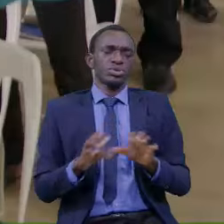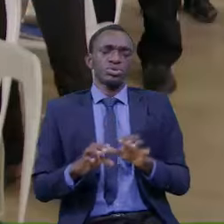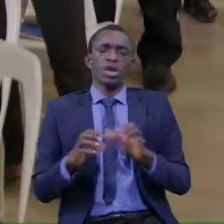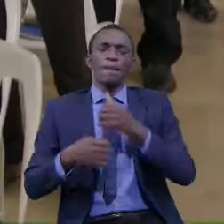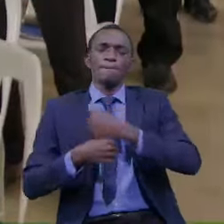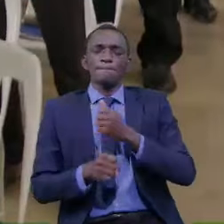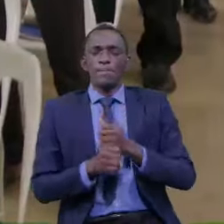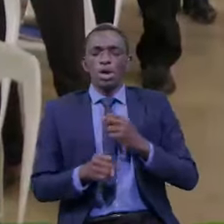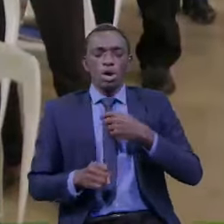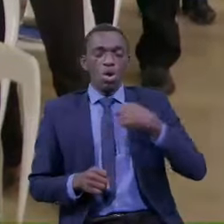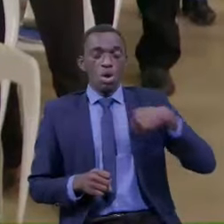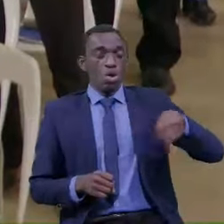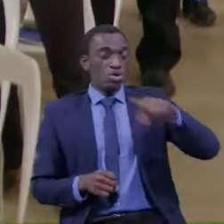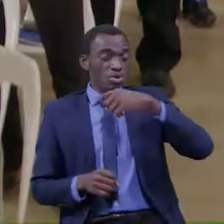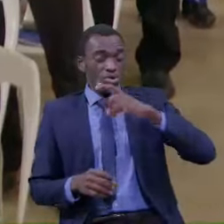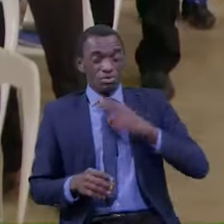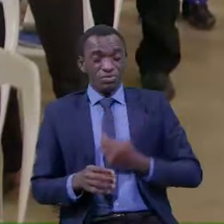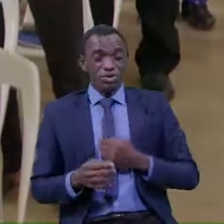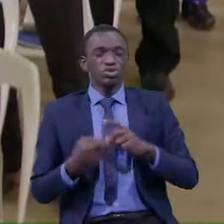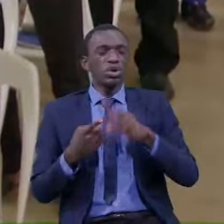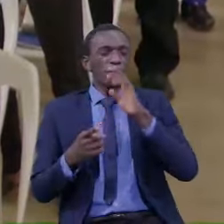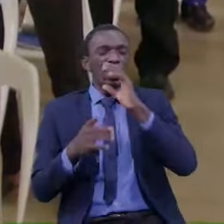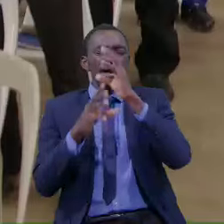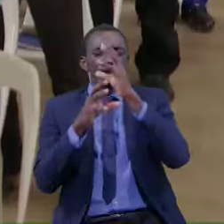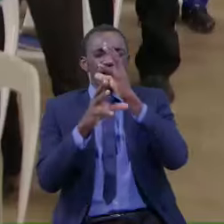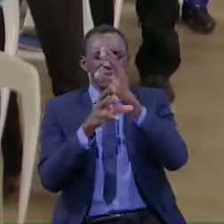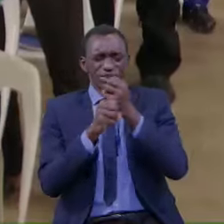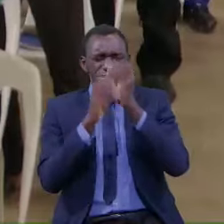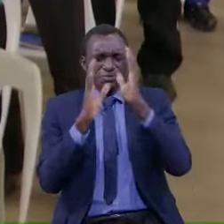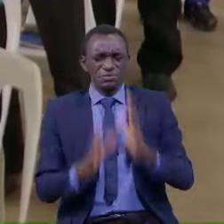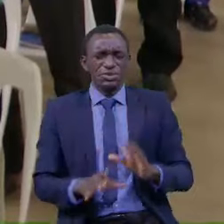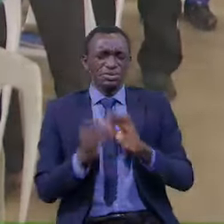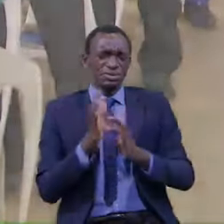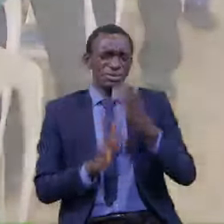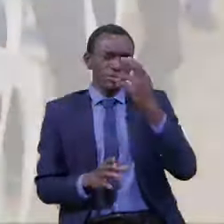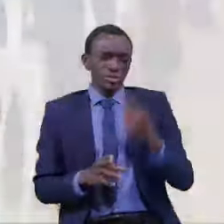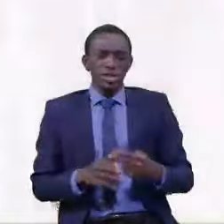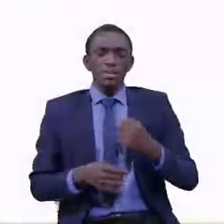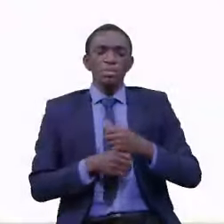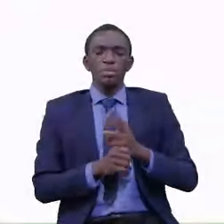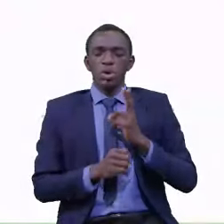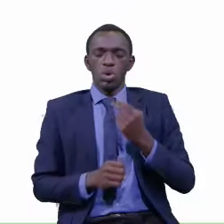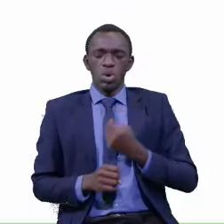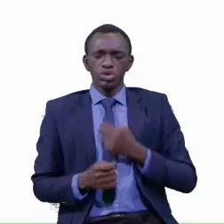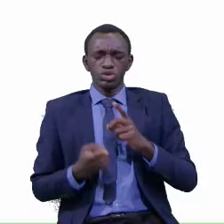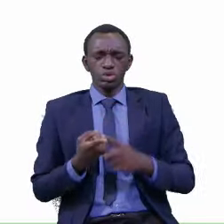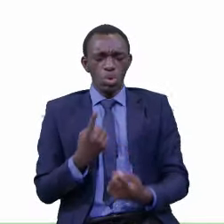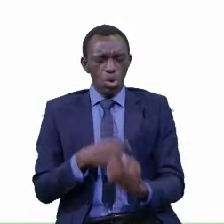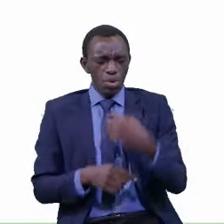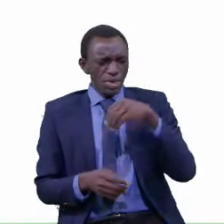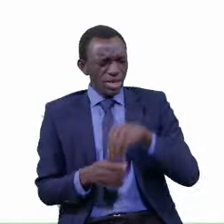accomplish. Make everyone to come in, do the work, and